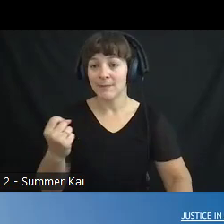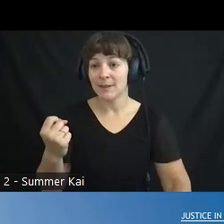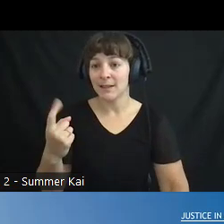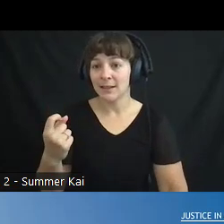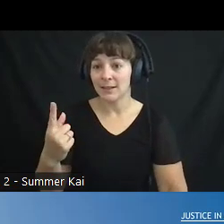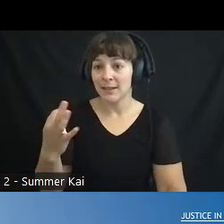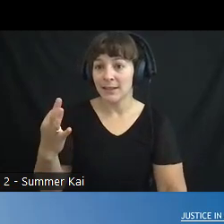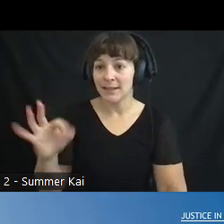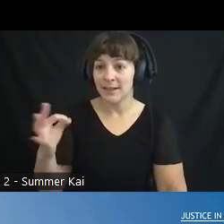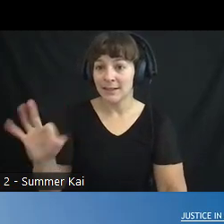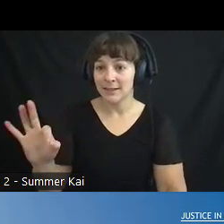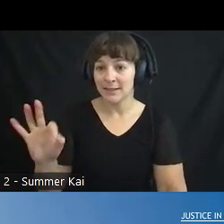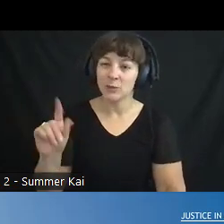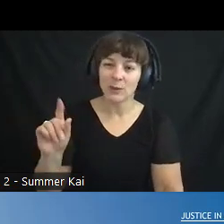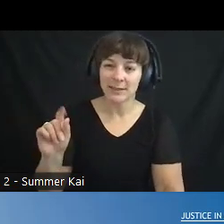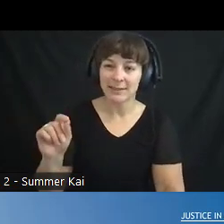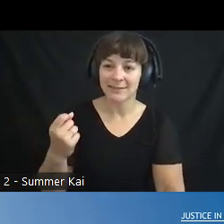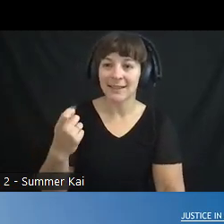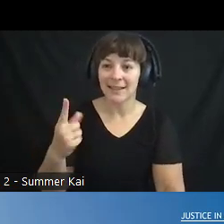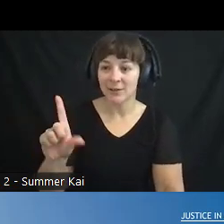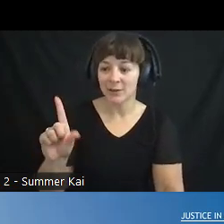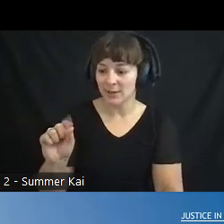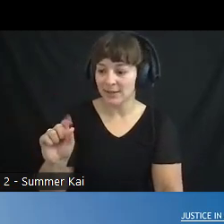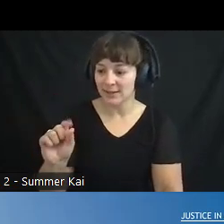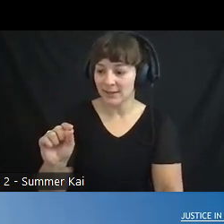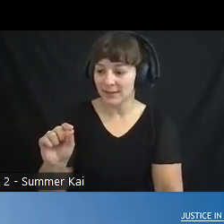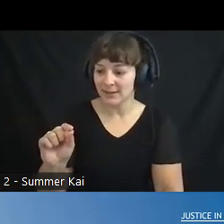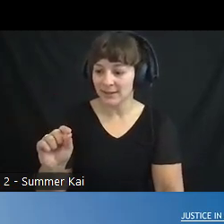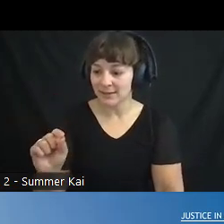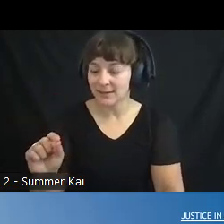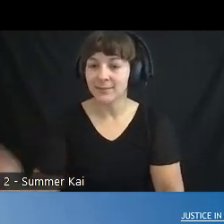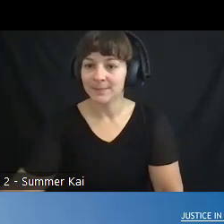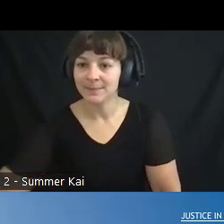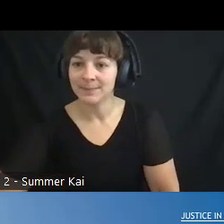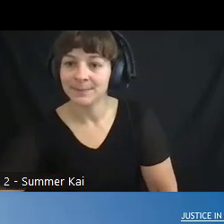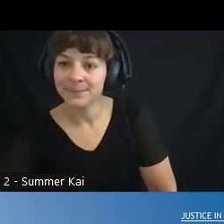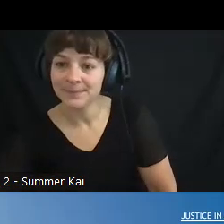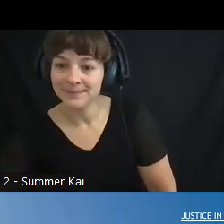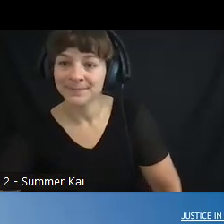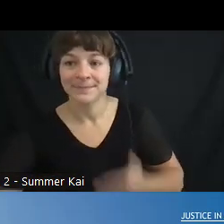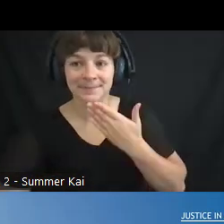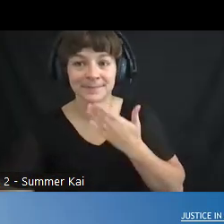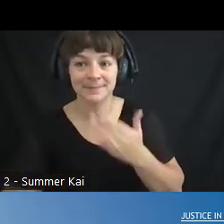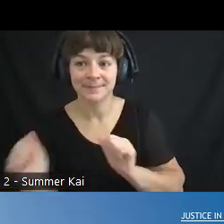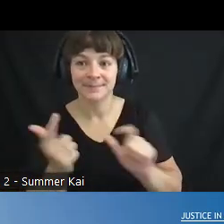11:19, 11:20. 11:20. Let's do 11:20. All right. All right. Thank you